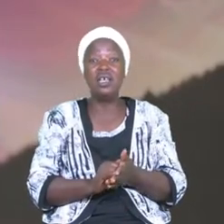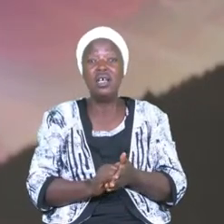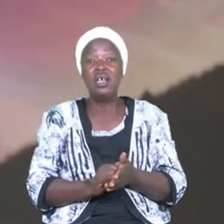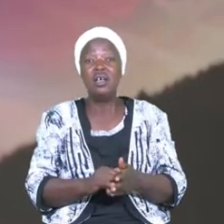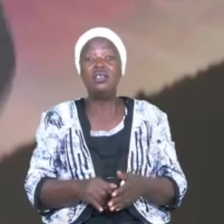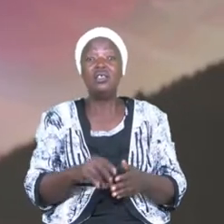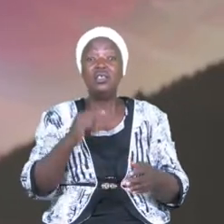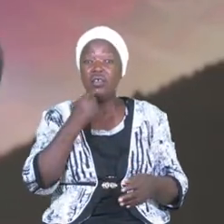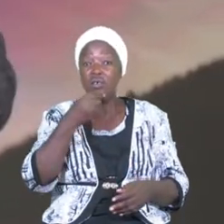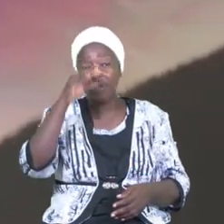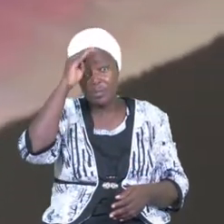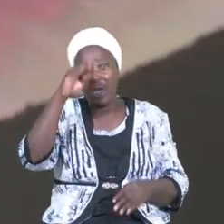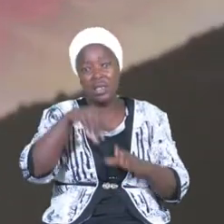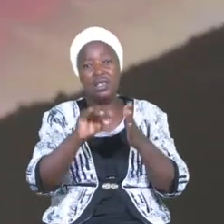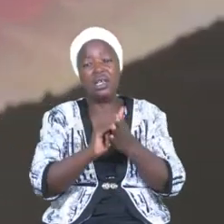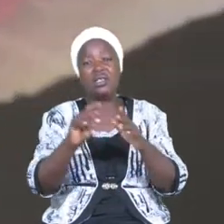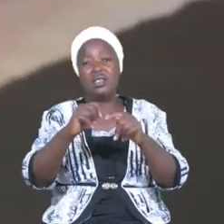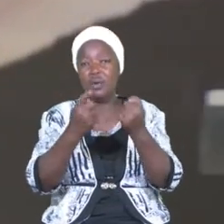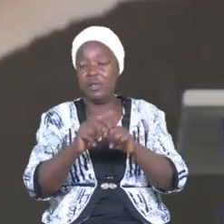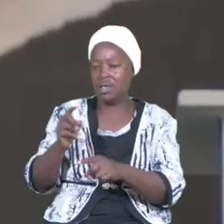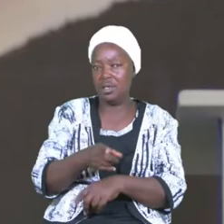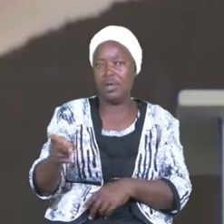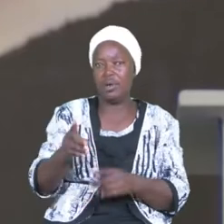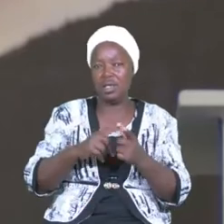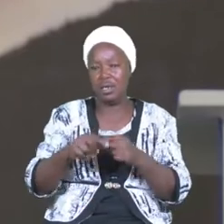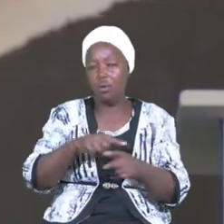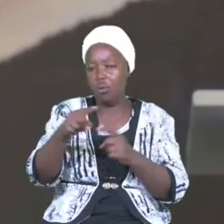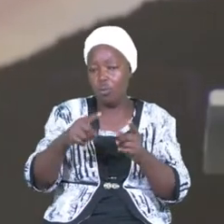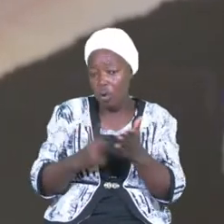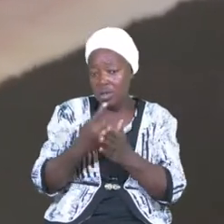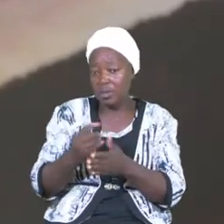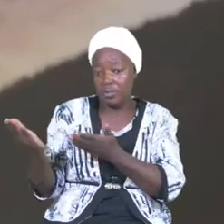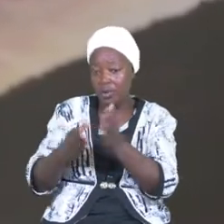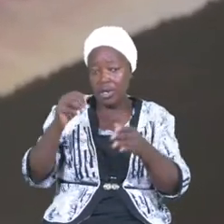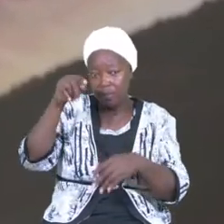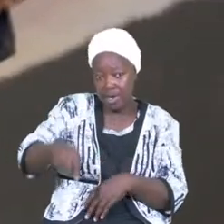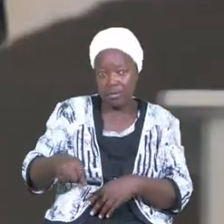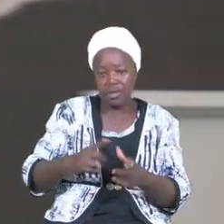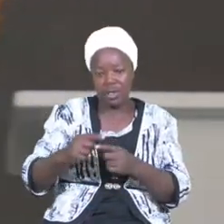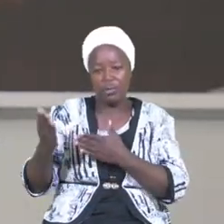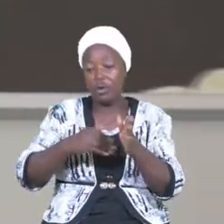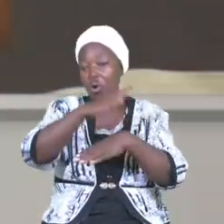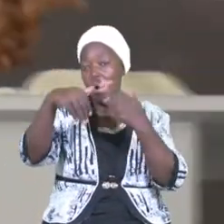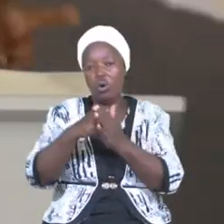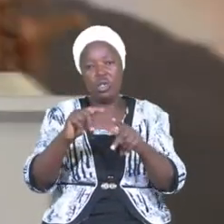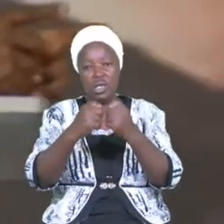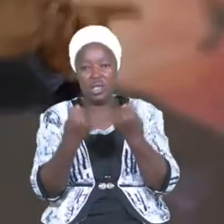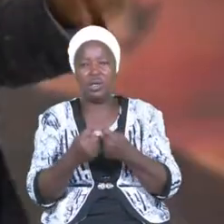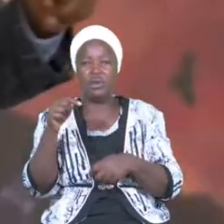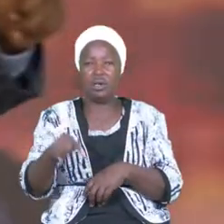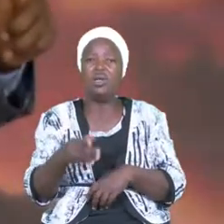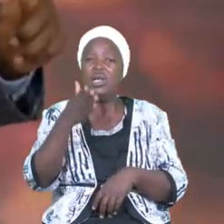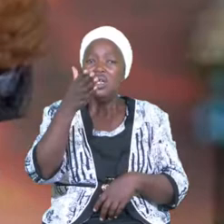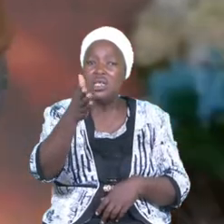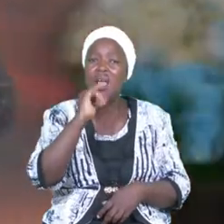them. And then once you bring him down, you can bring the whole team down. There's something in you that